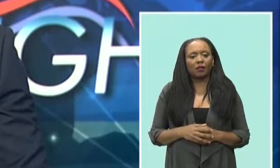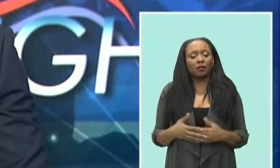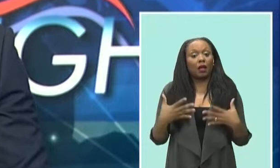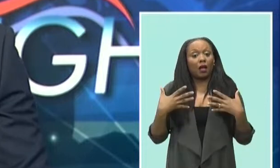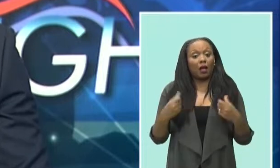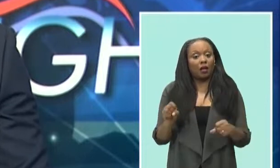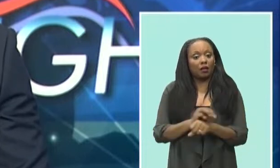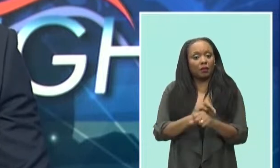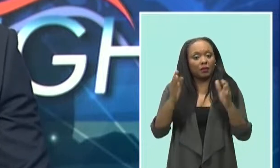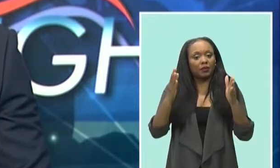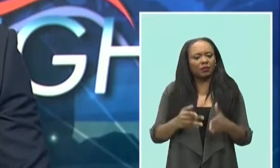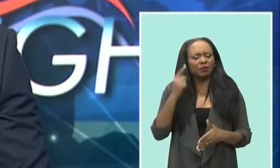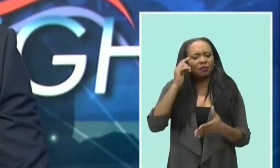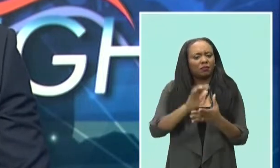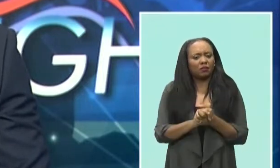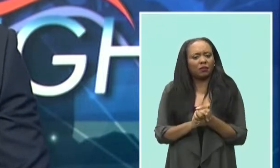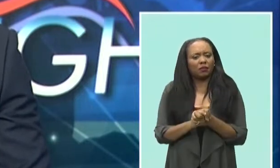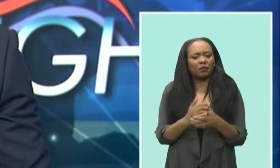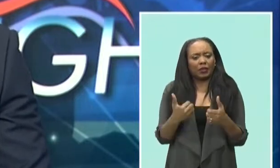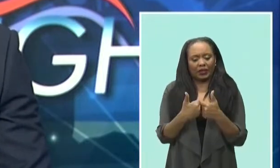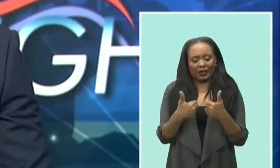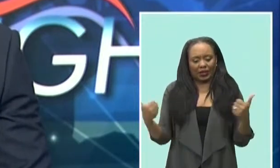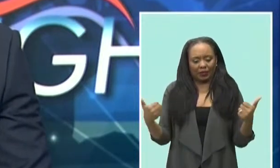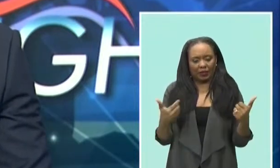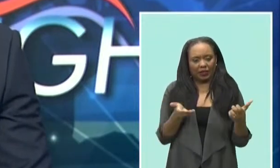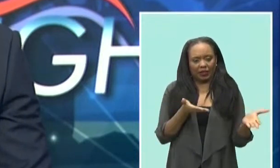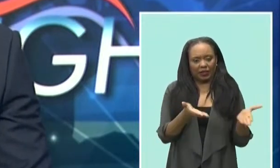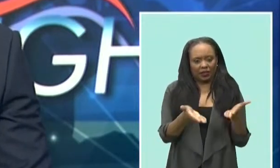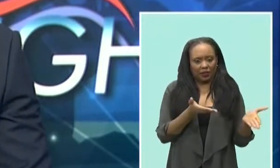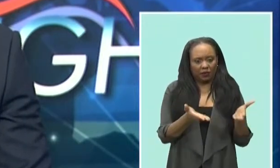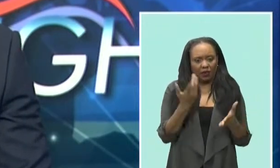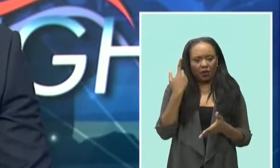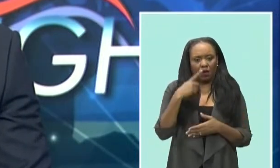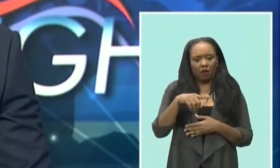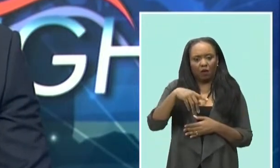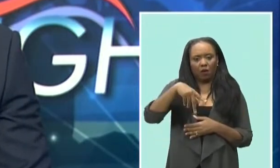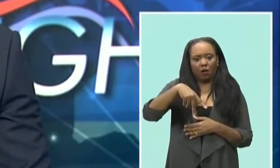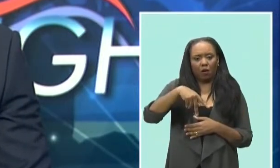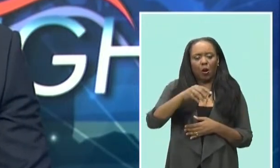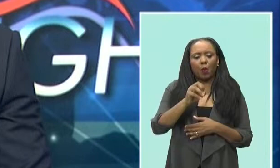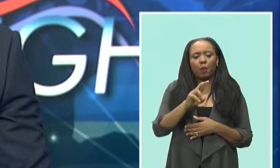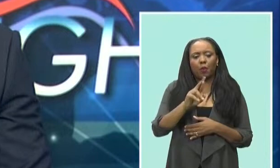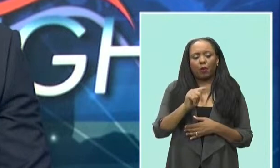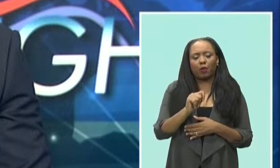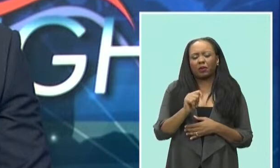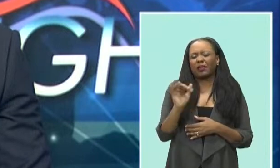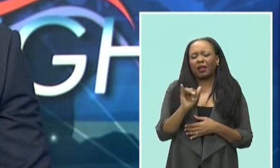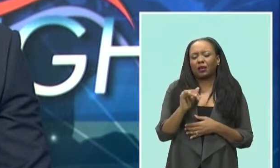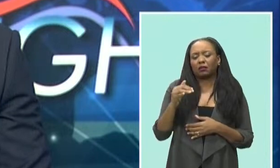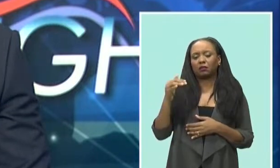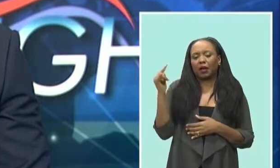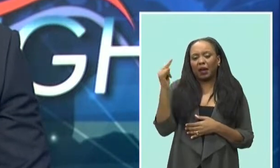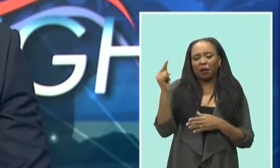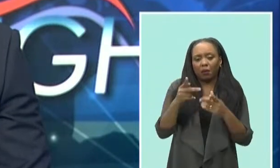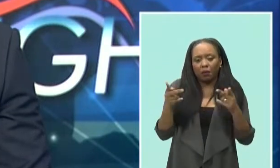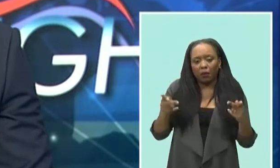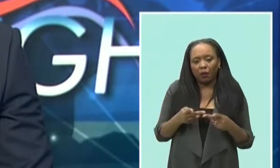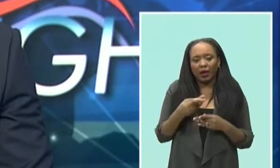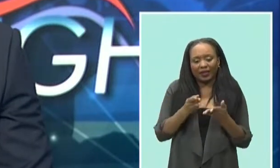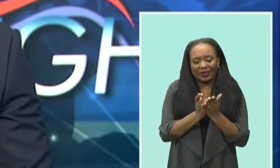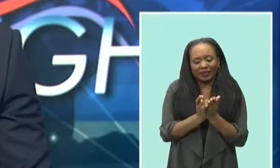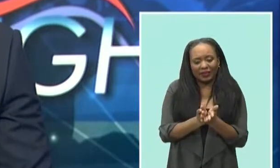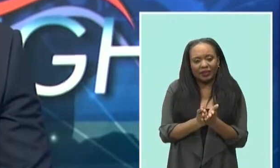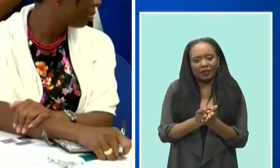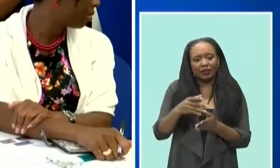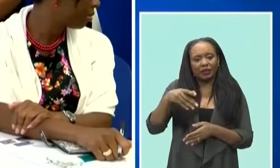Lieutenant Colonel Jeffrey Bostick believes a separate service dedicated solely to port health issues needs to be created.